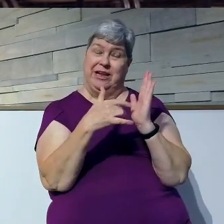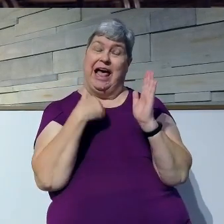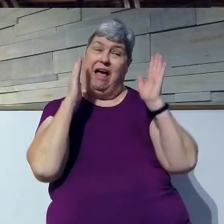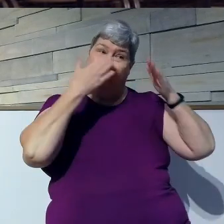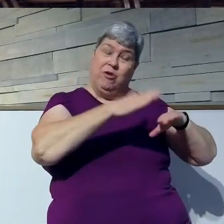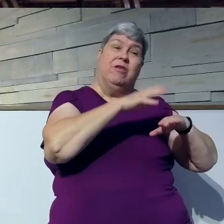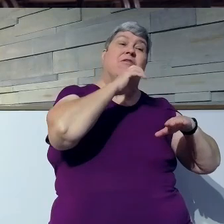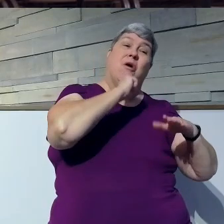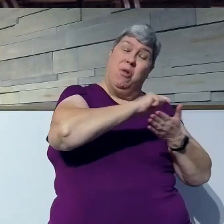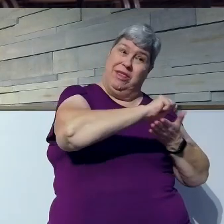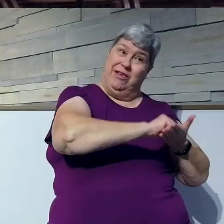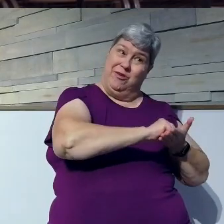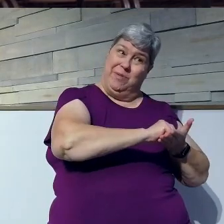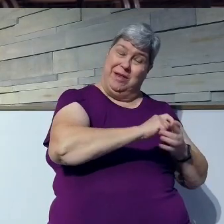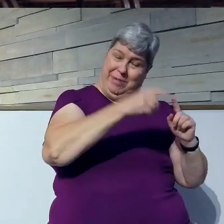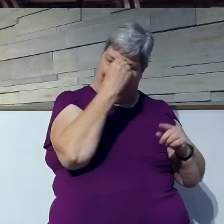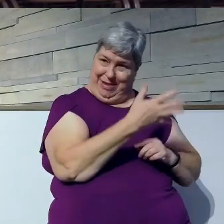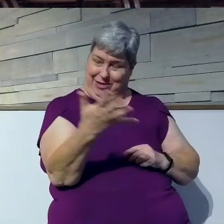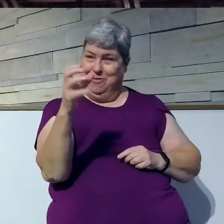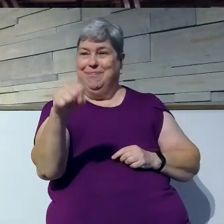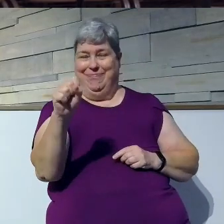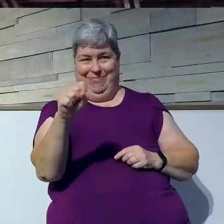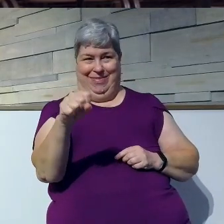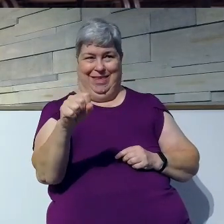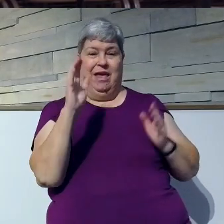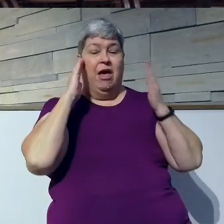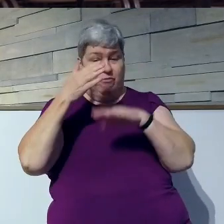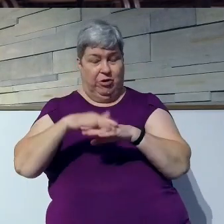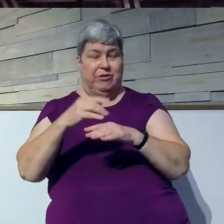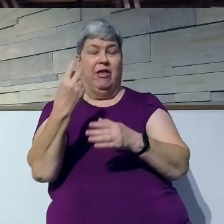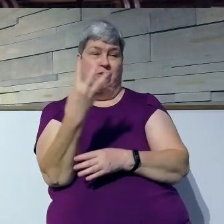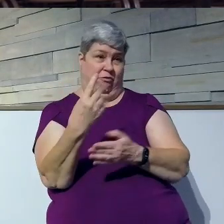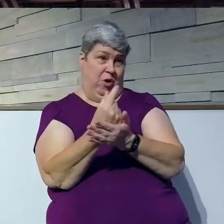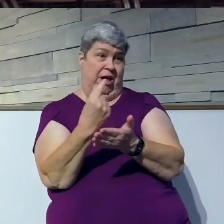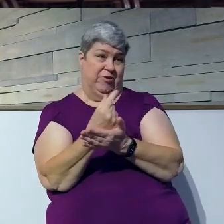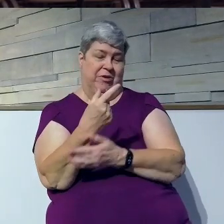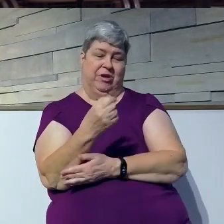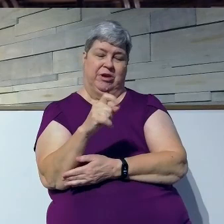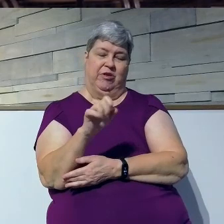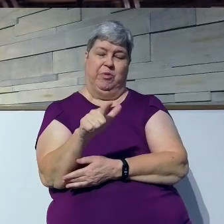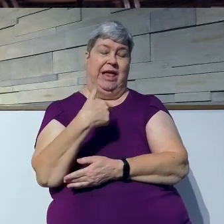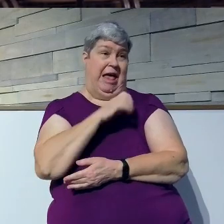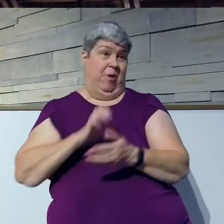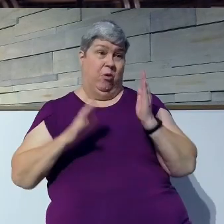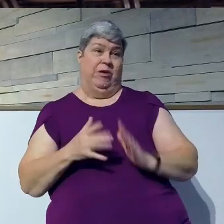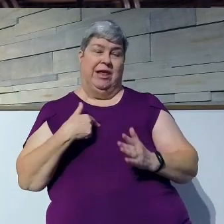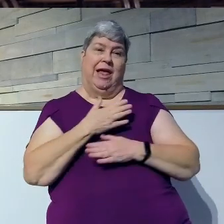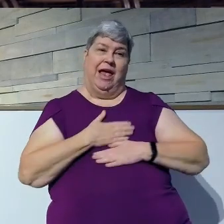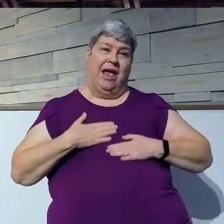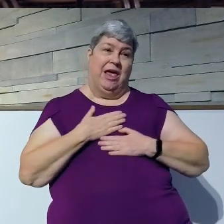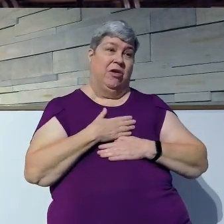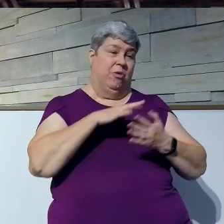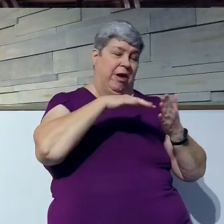Old Testament. But I'm telling you, yes, focus on the Gospels. I'm a Christian, all right? And I love being in the